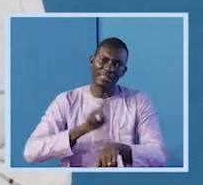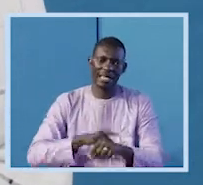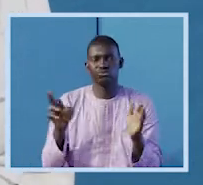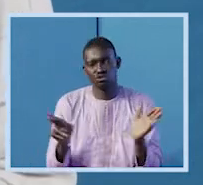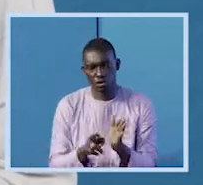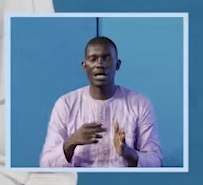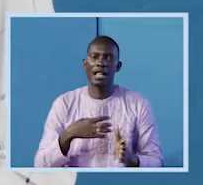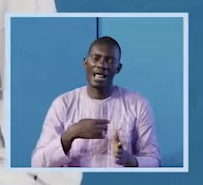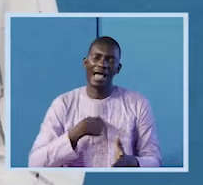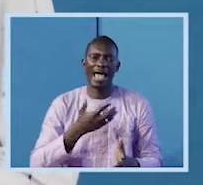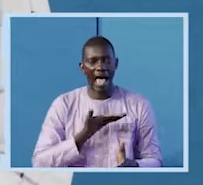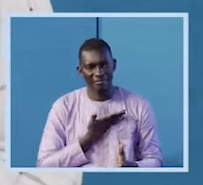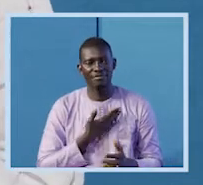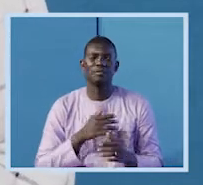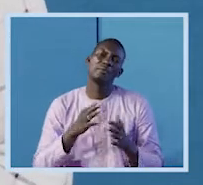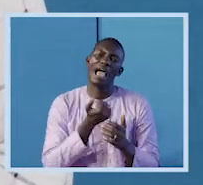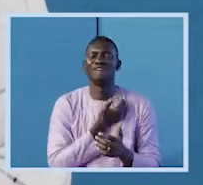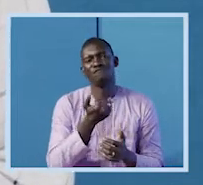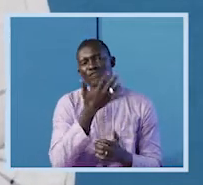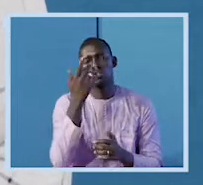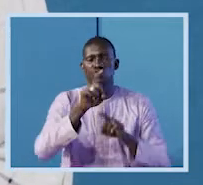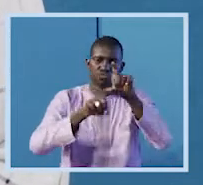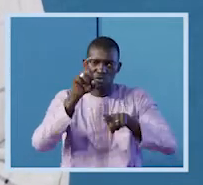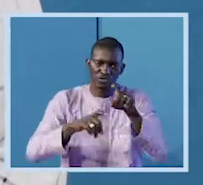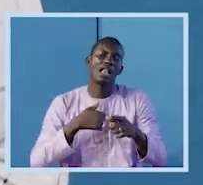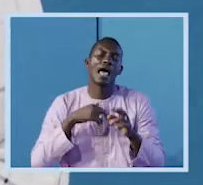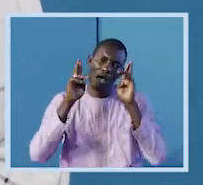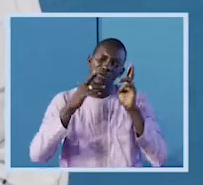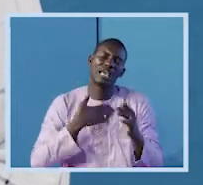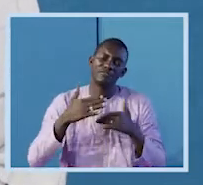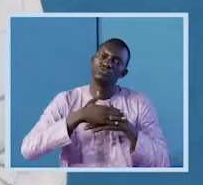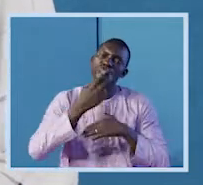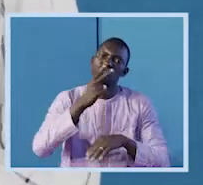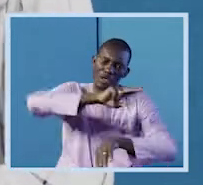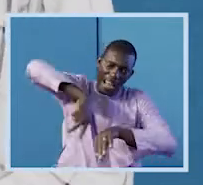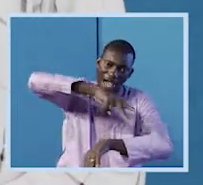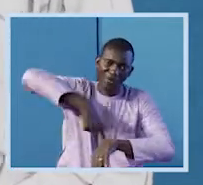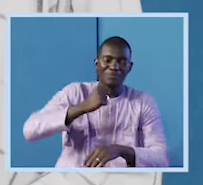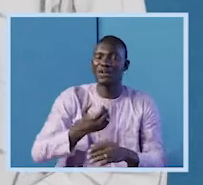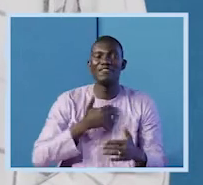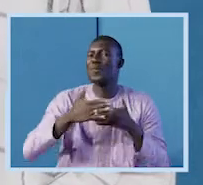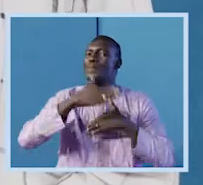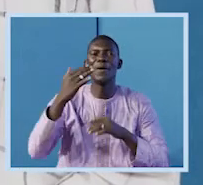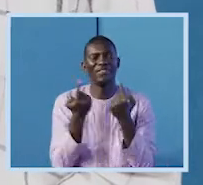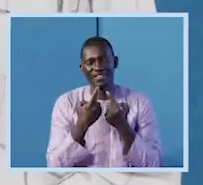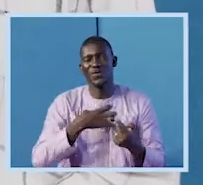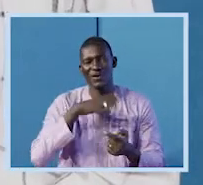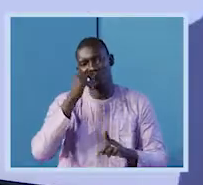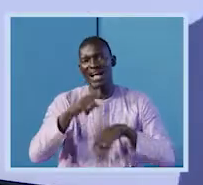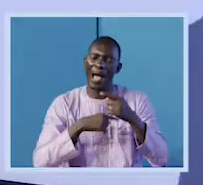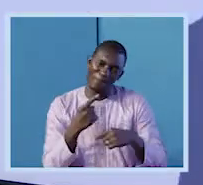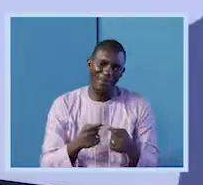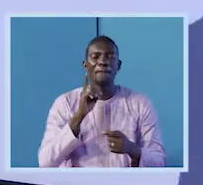I just have maybe a few questions to go. I wish we had like 2 hours because we have a lot of things that we need to